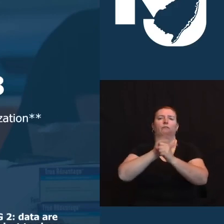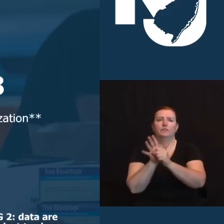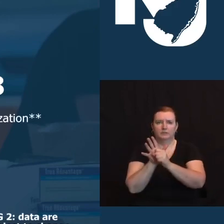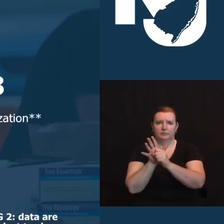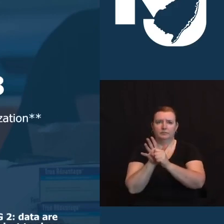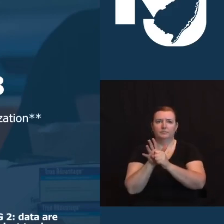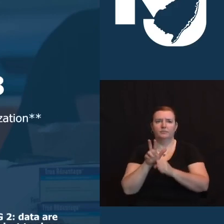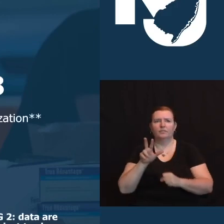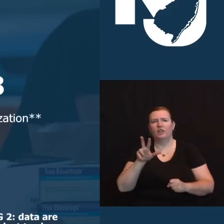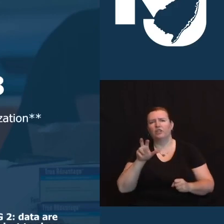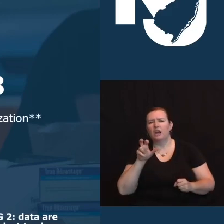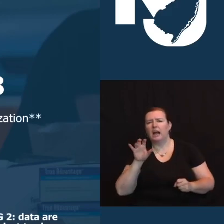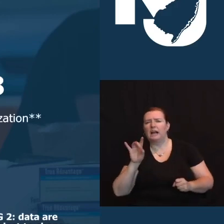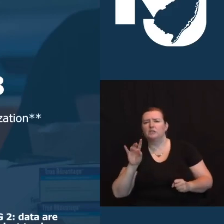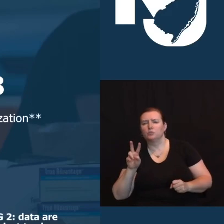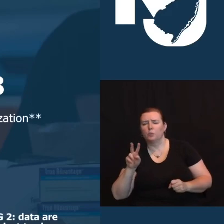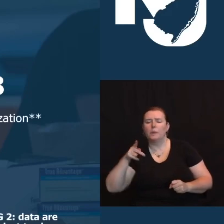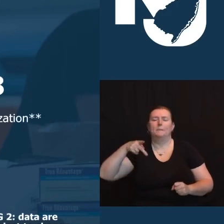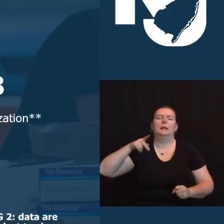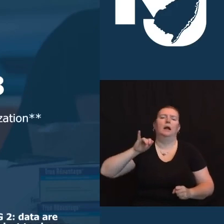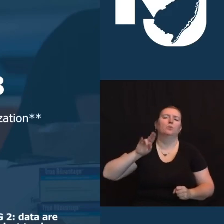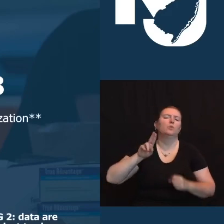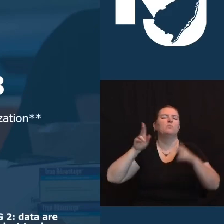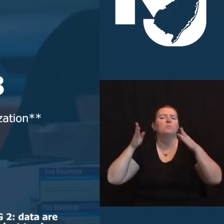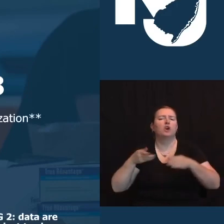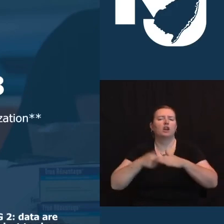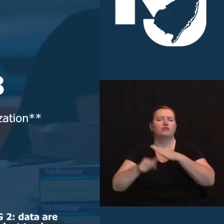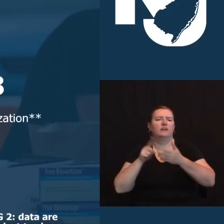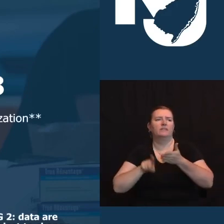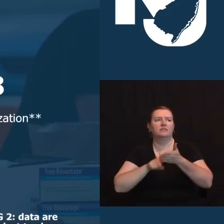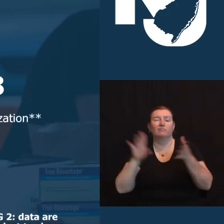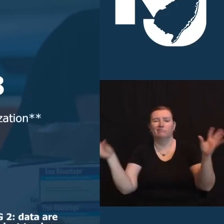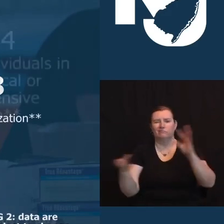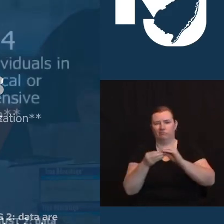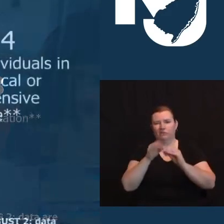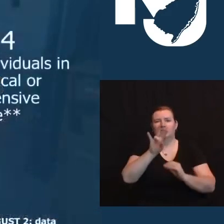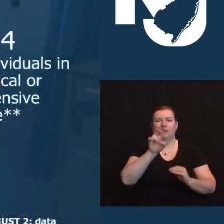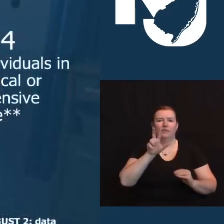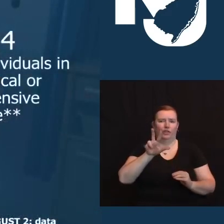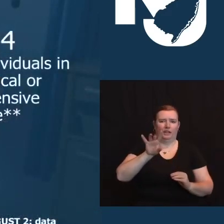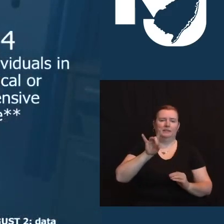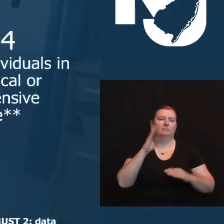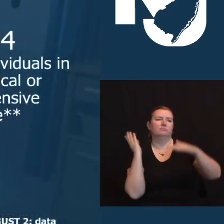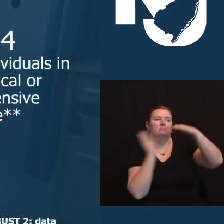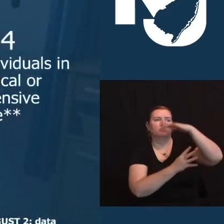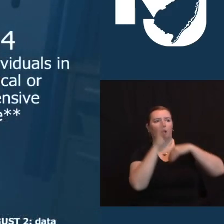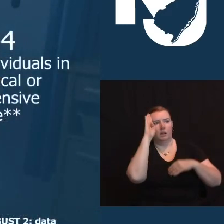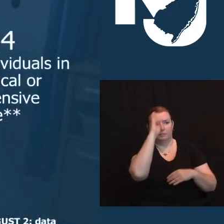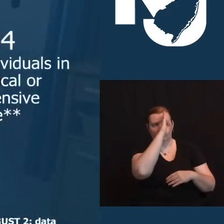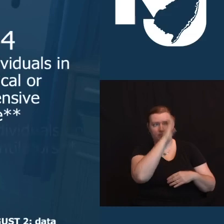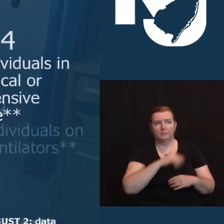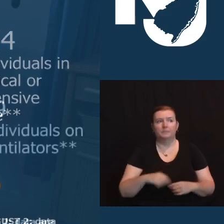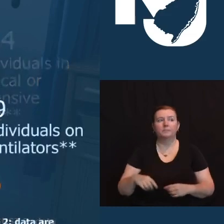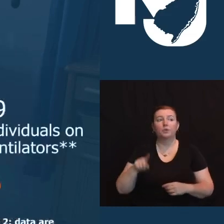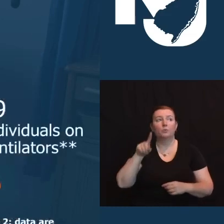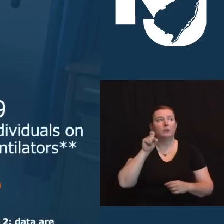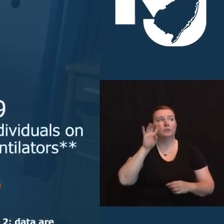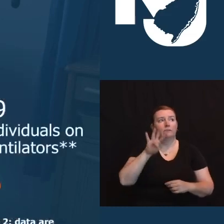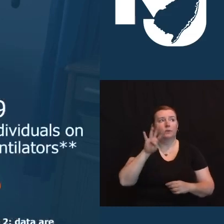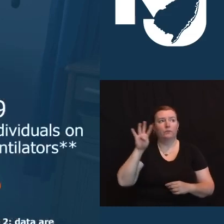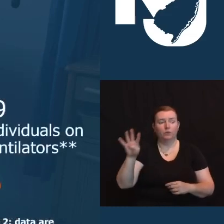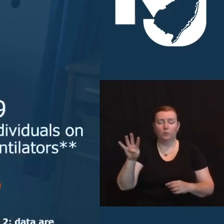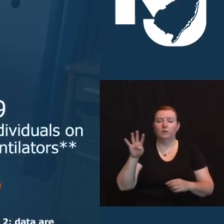under investigation. You add those two together, you get 738, 144 of whom were intensive care, and 49 ventilators